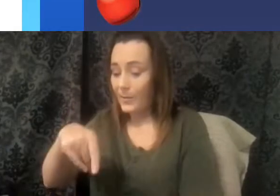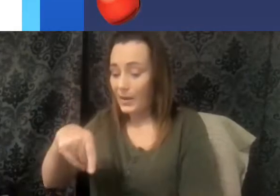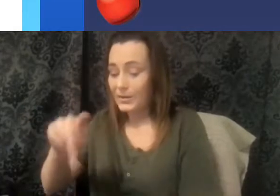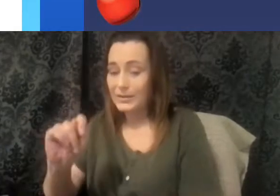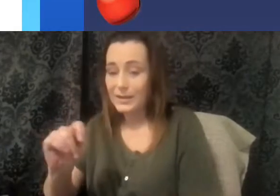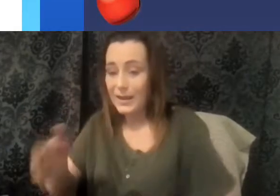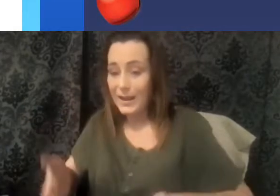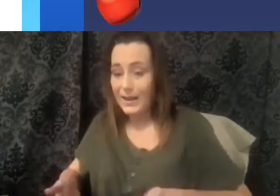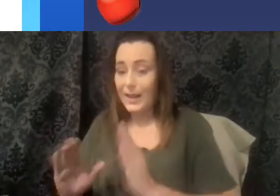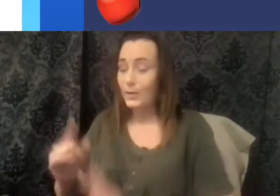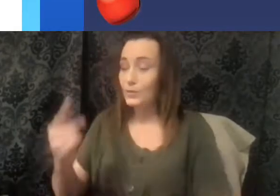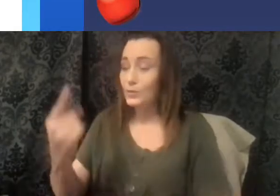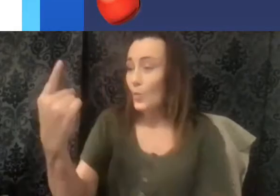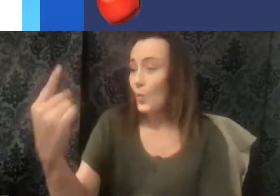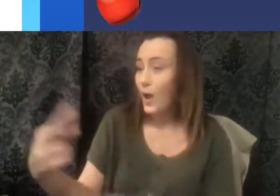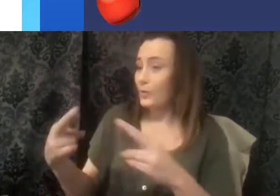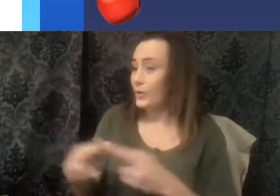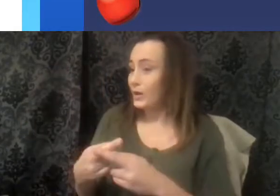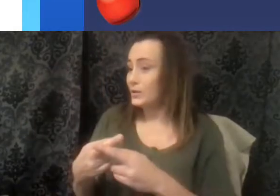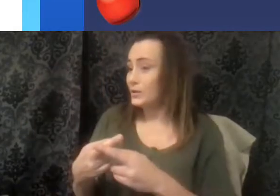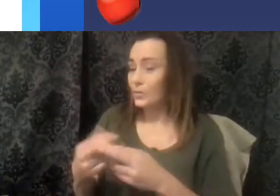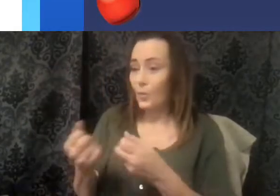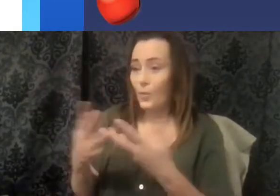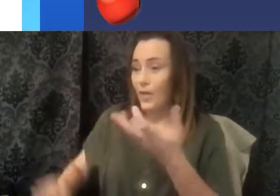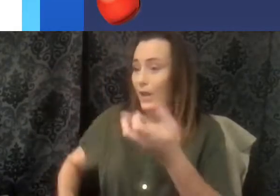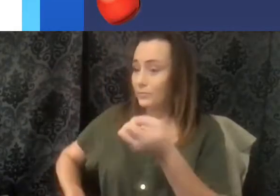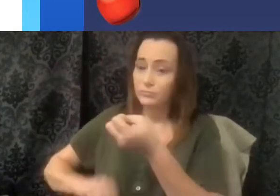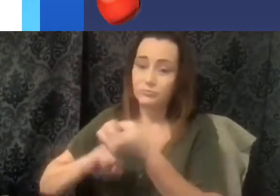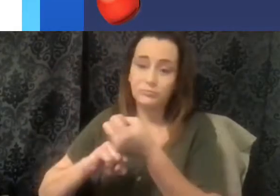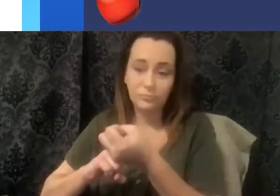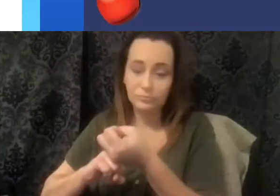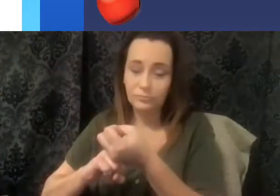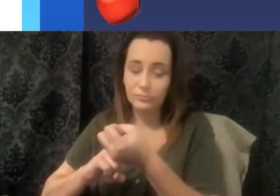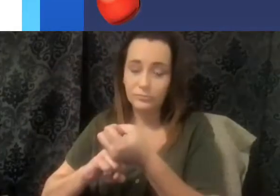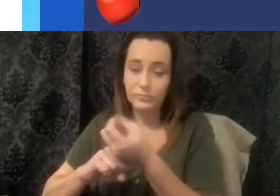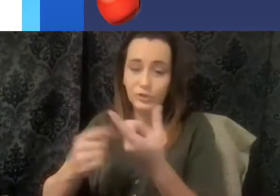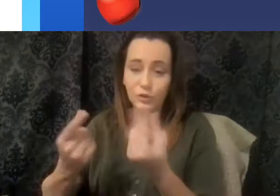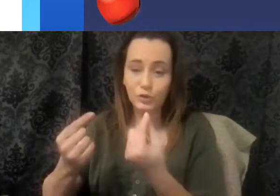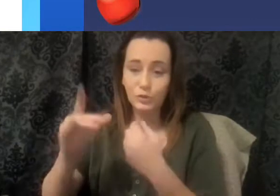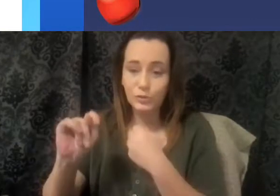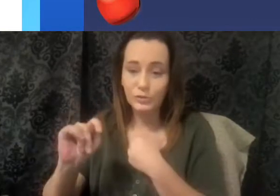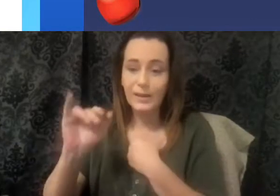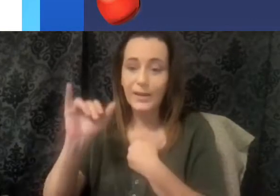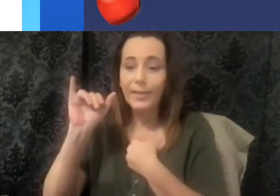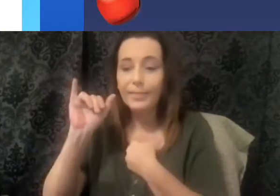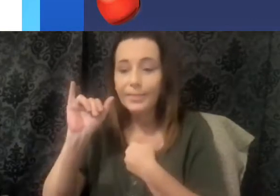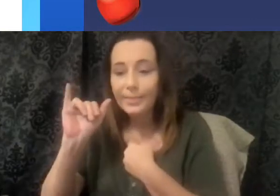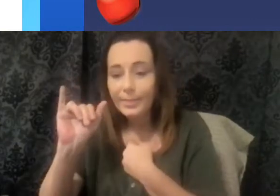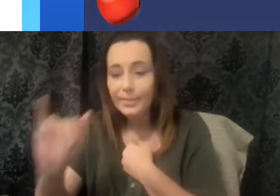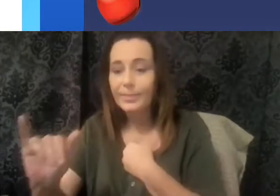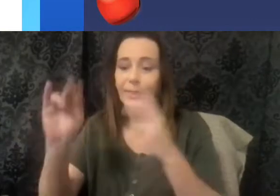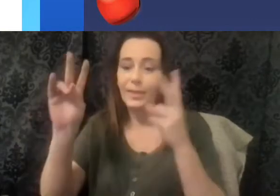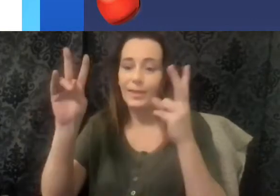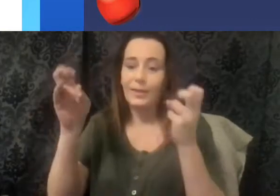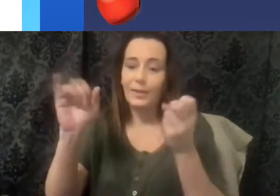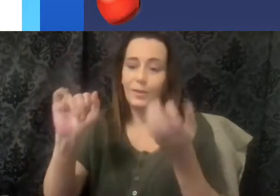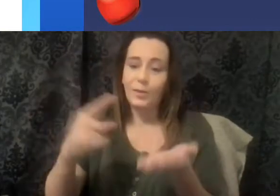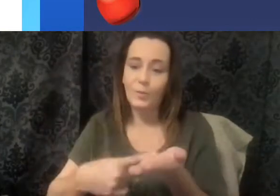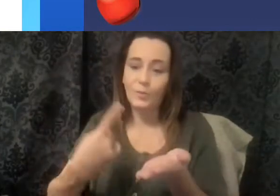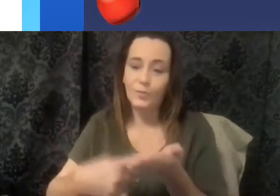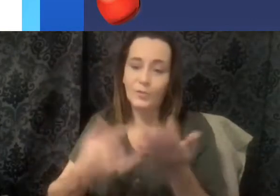one region without a second, without the conference, without anyone to be able to do this. So that's the philosophical issue that's being discussed